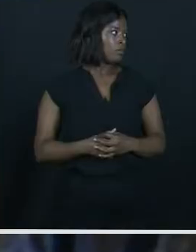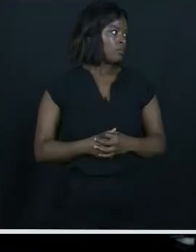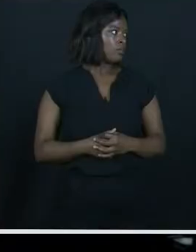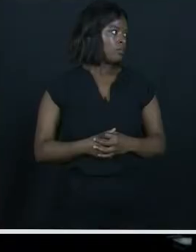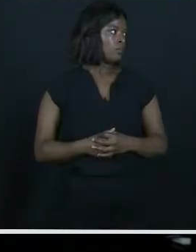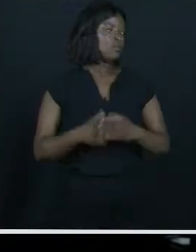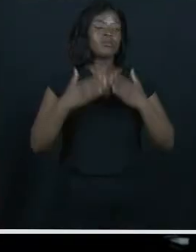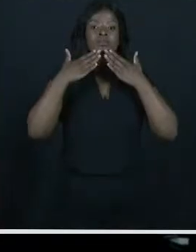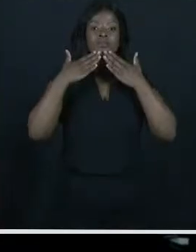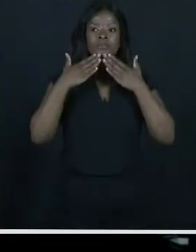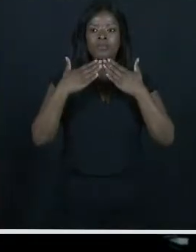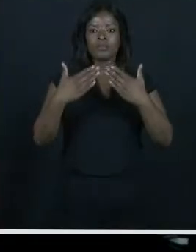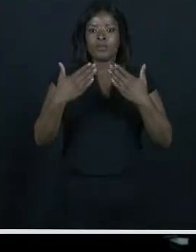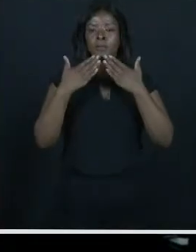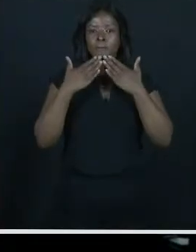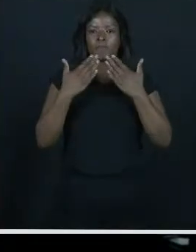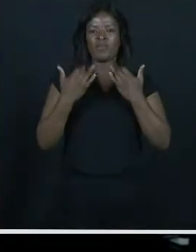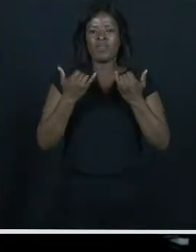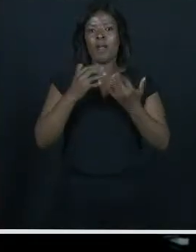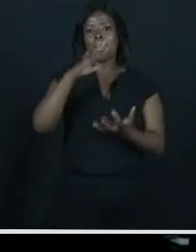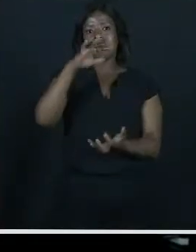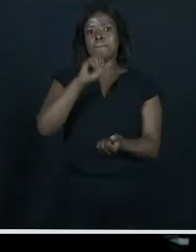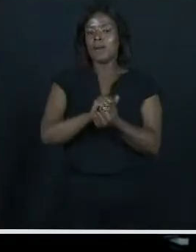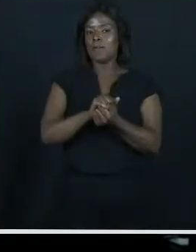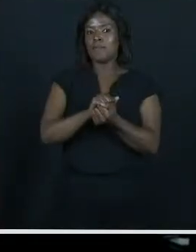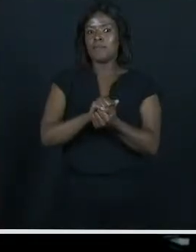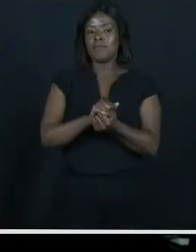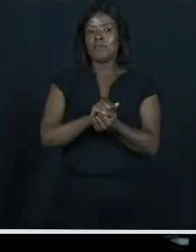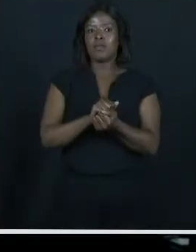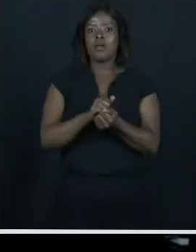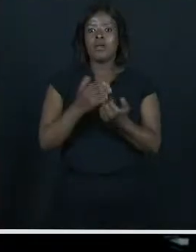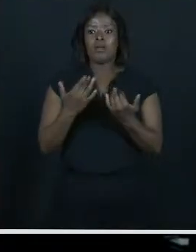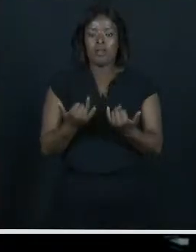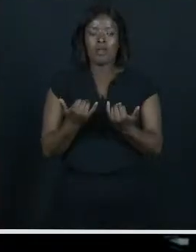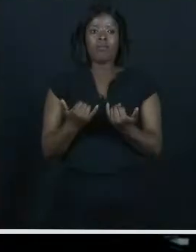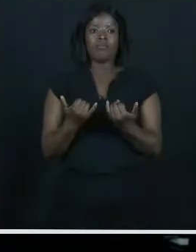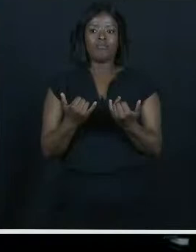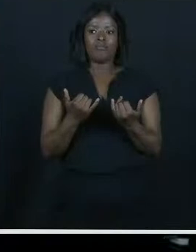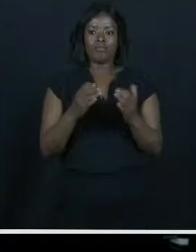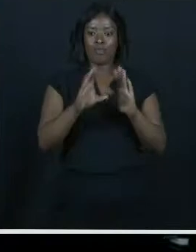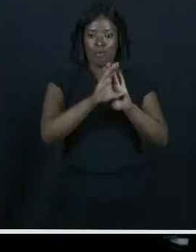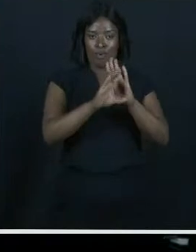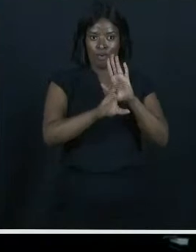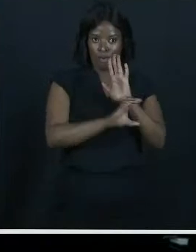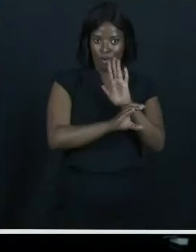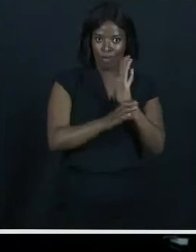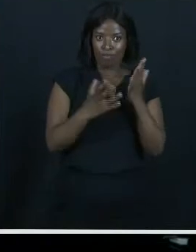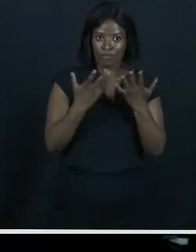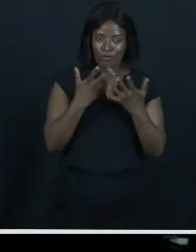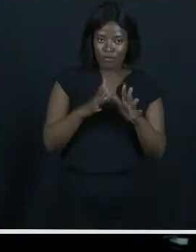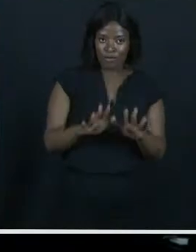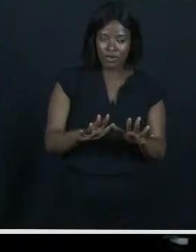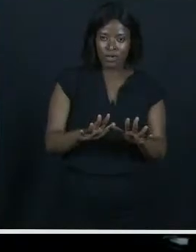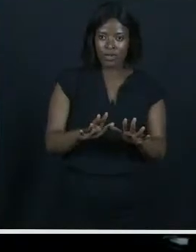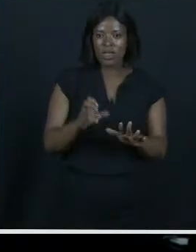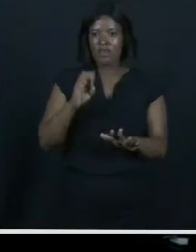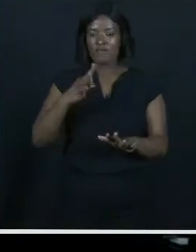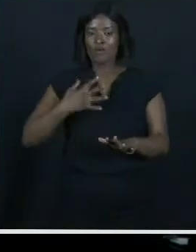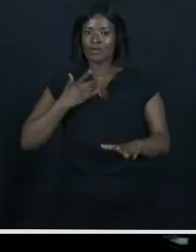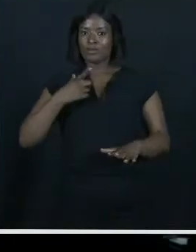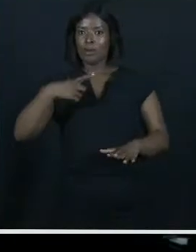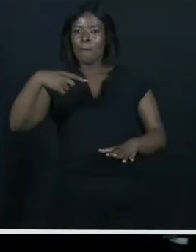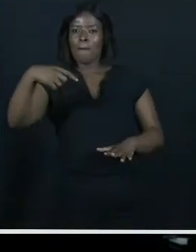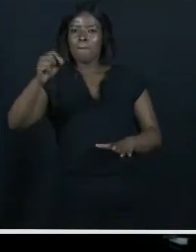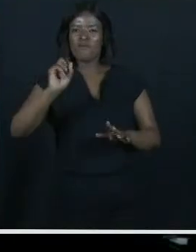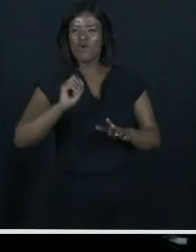Thank you very much. We have come to the end of this particular session. They always say that if you want to go far, don't